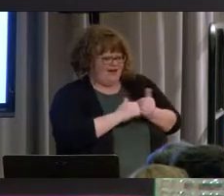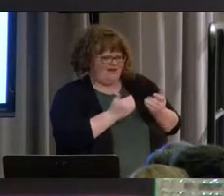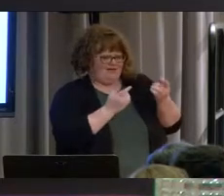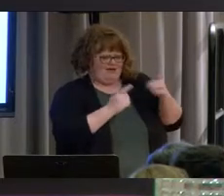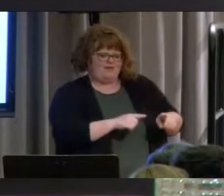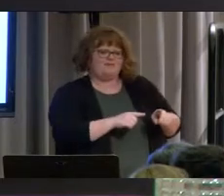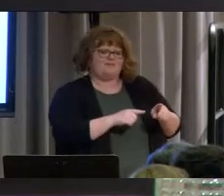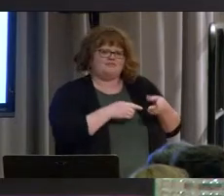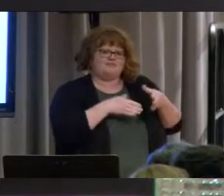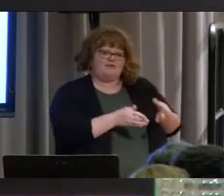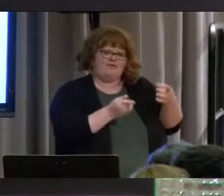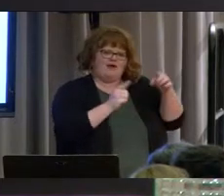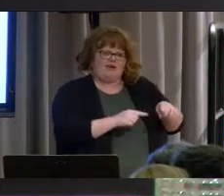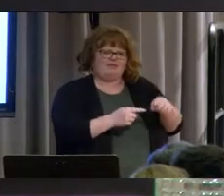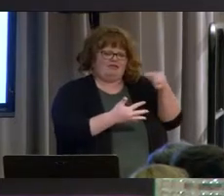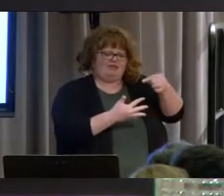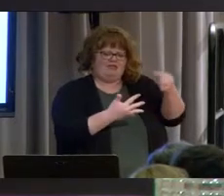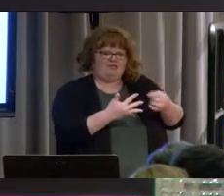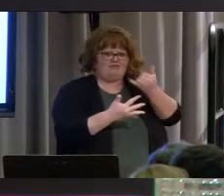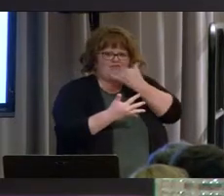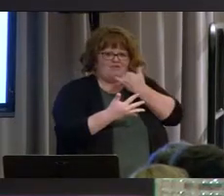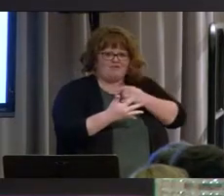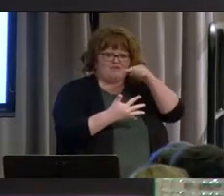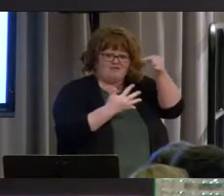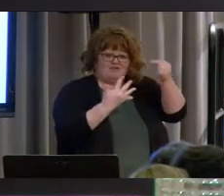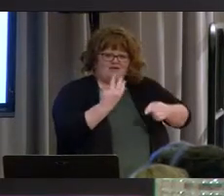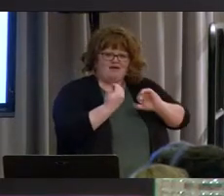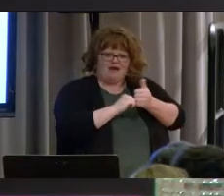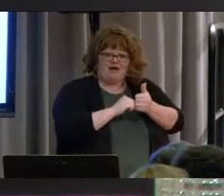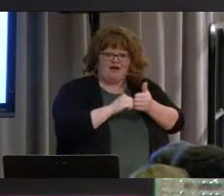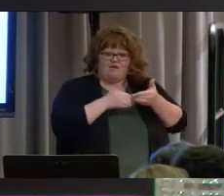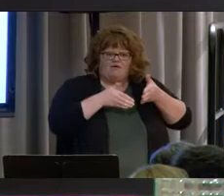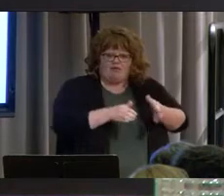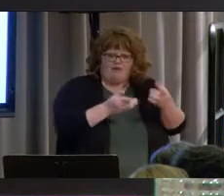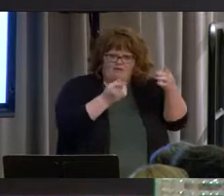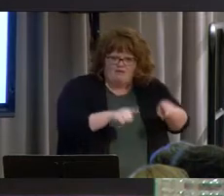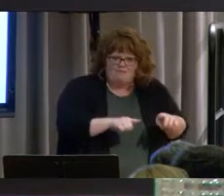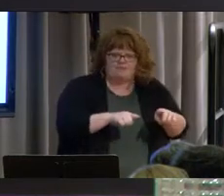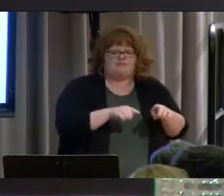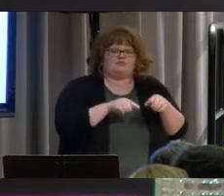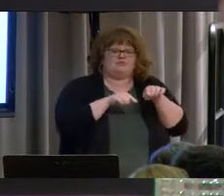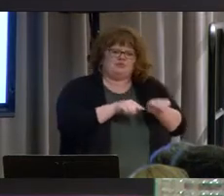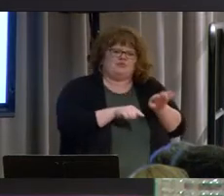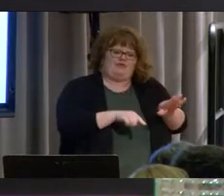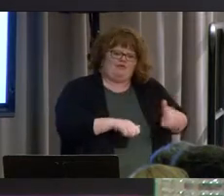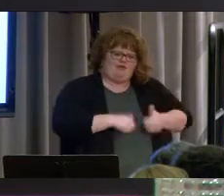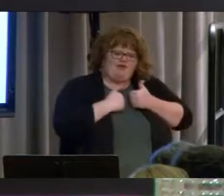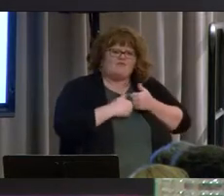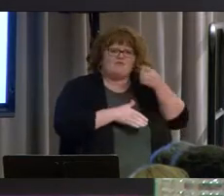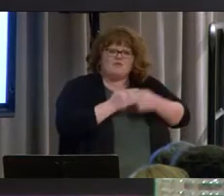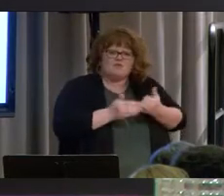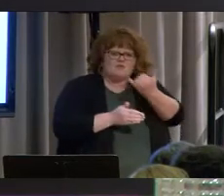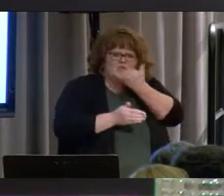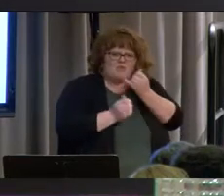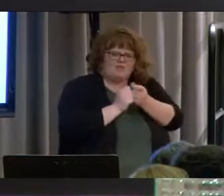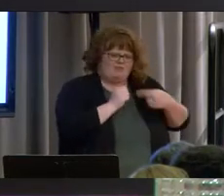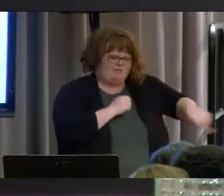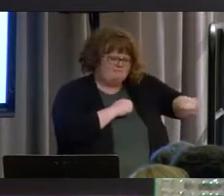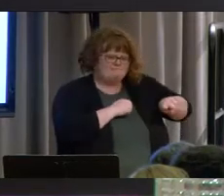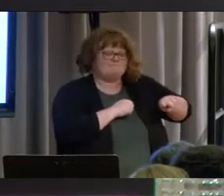tolerate those wrongs, that injustice in their midst? What was wrong with those